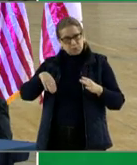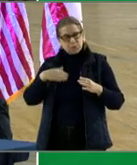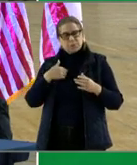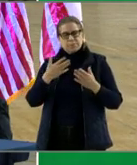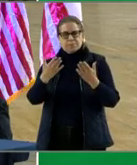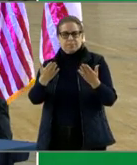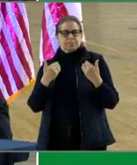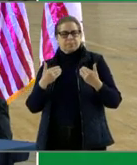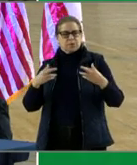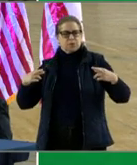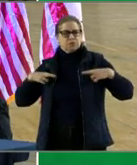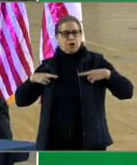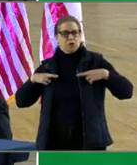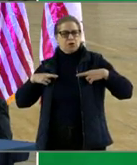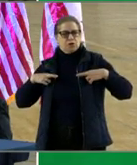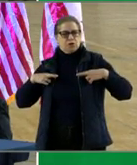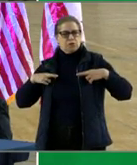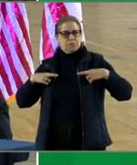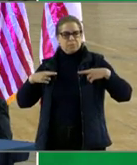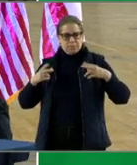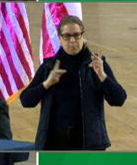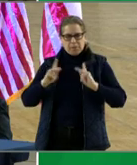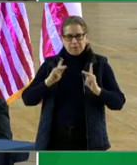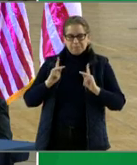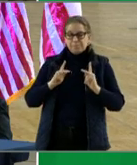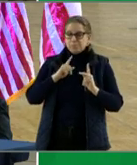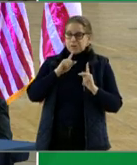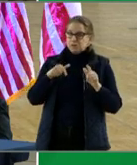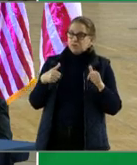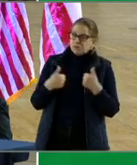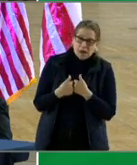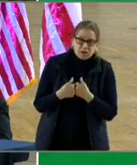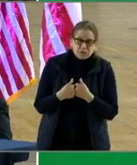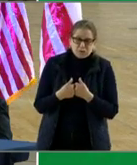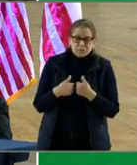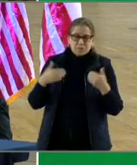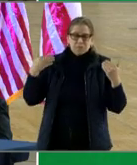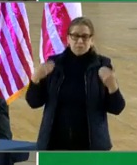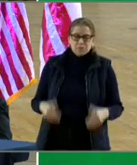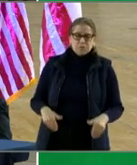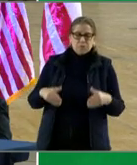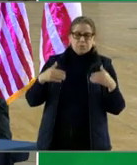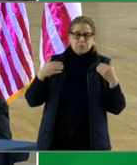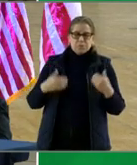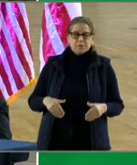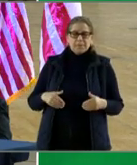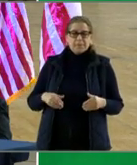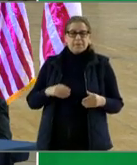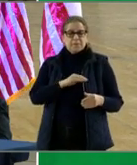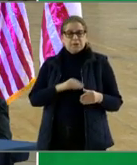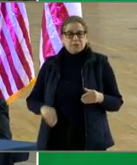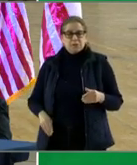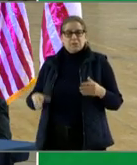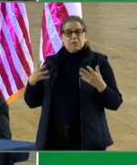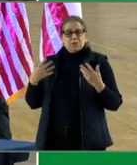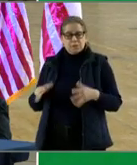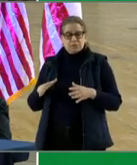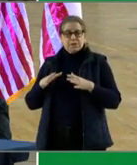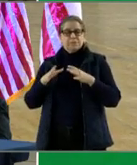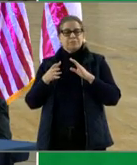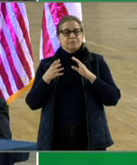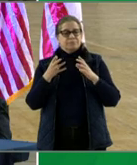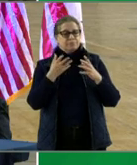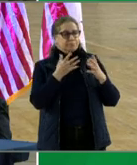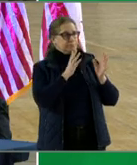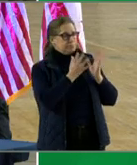able to overcome them. One of the other things that the mayor mentioned in the conversations with the White House earlier this